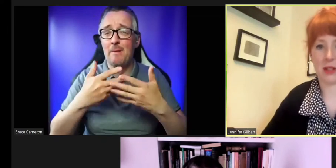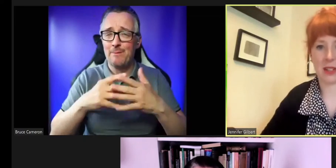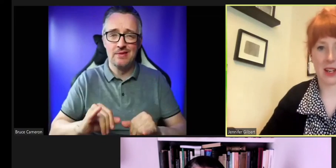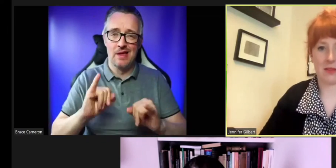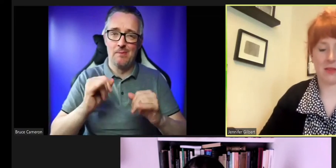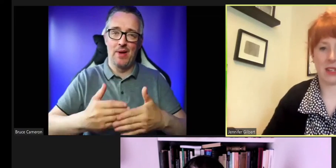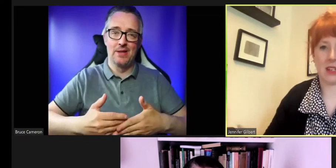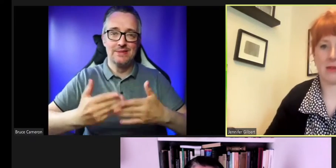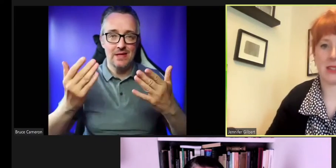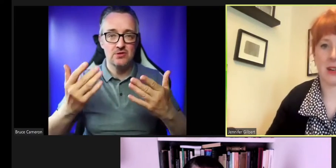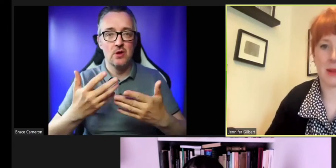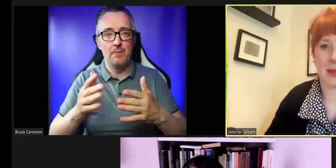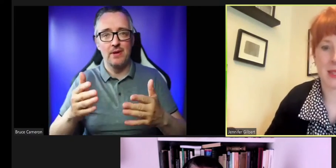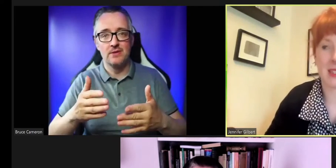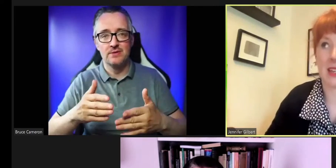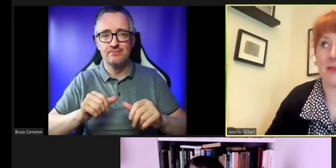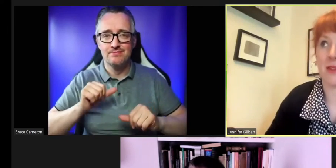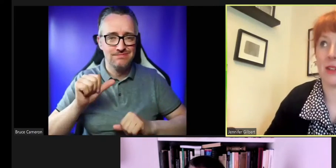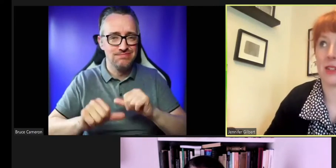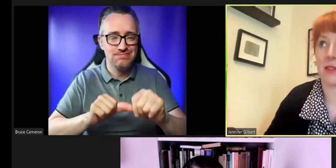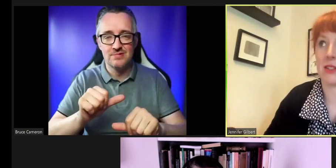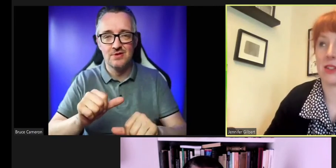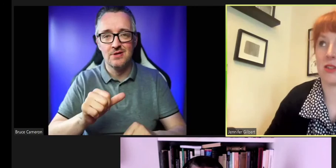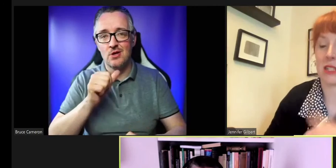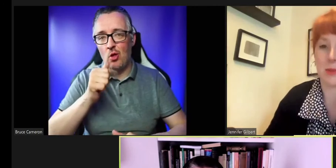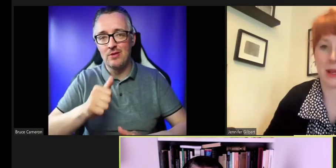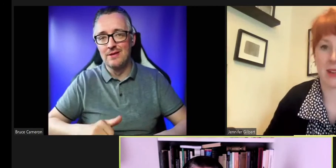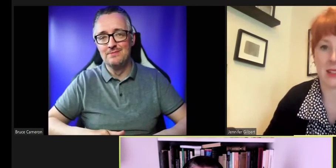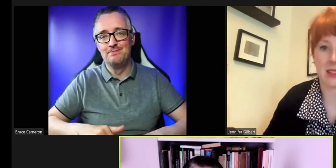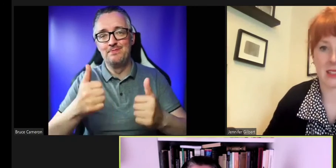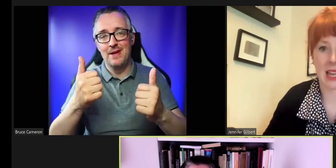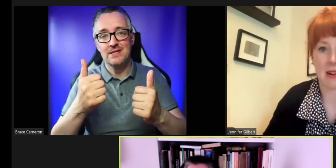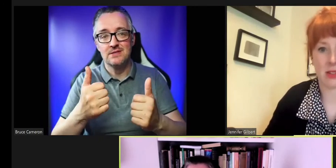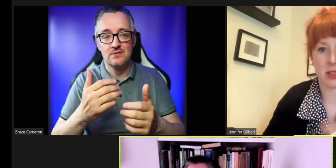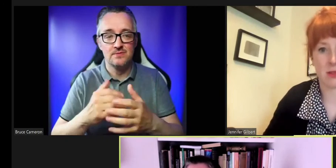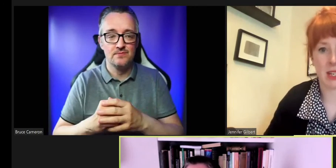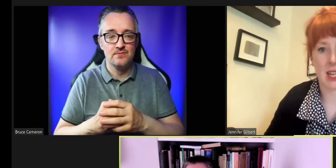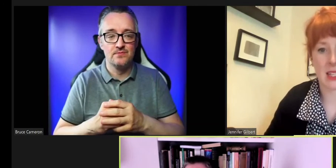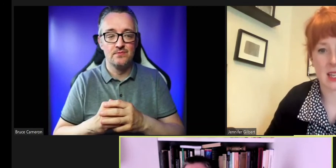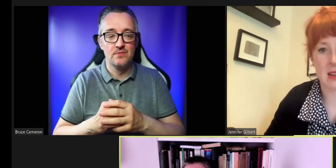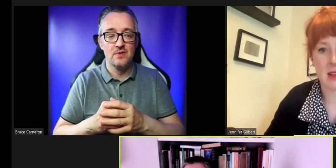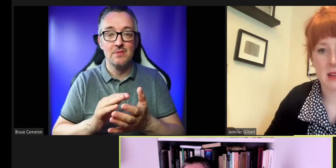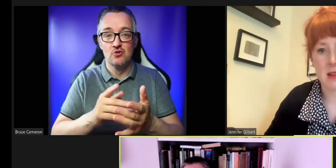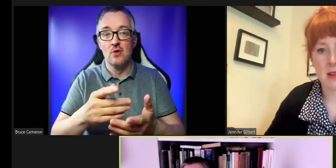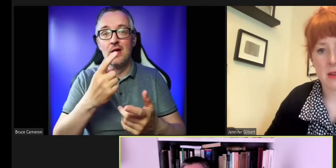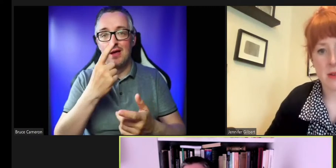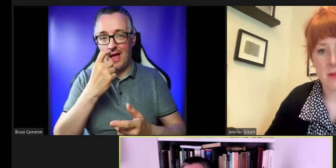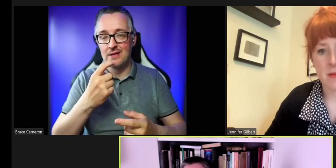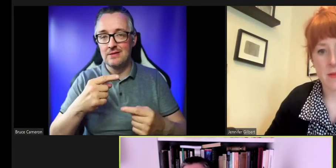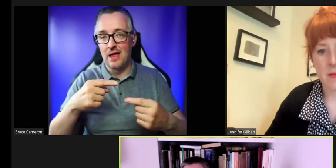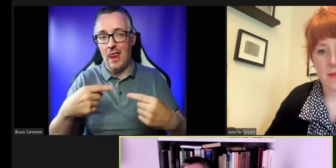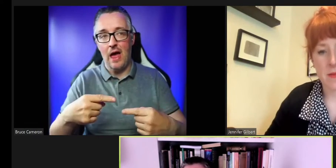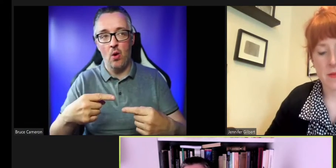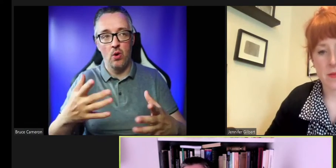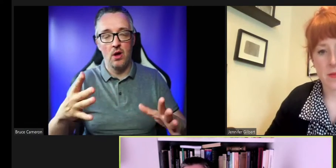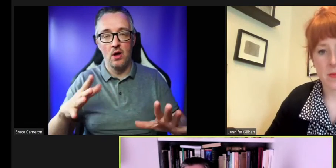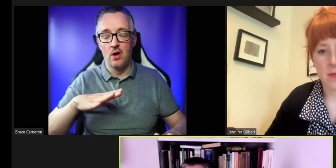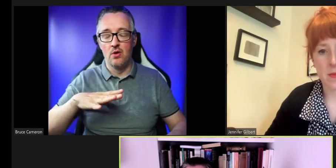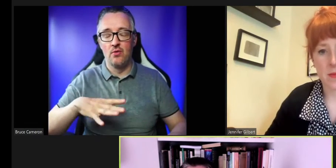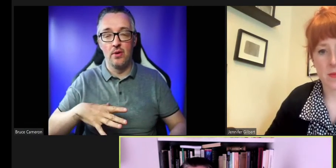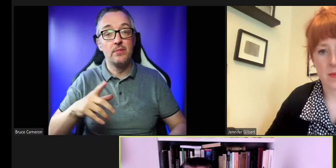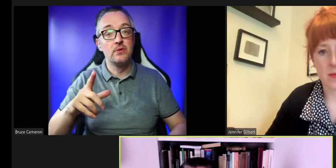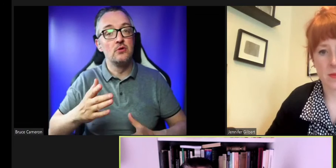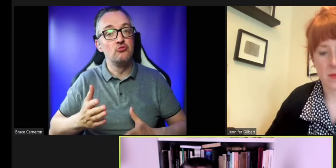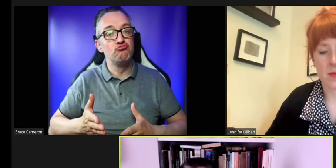pushed through and kind of, you know, it's not been the best thing for you. So it's just experience that allowed you to realise that. And I think the recovery time